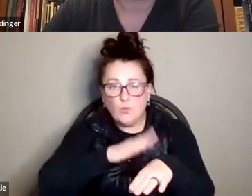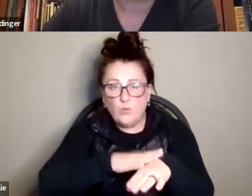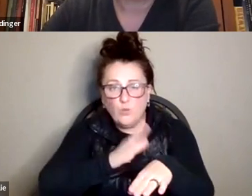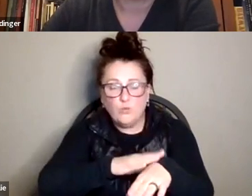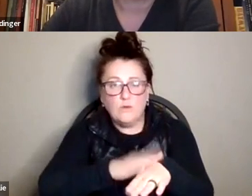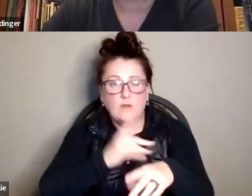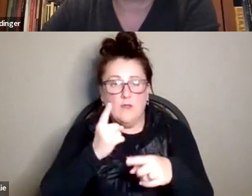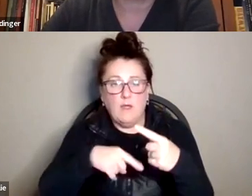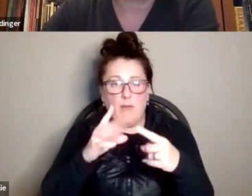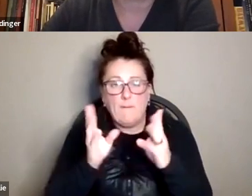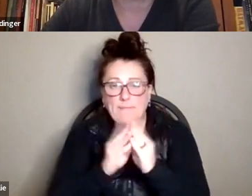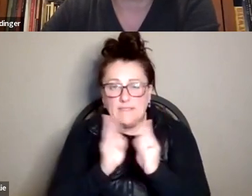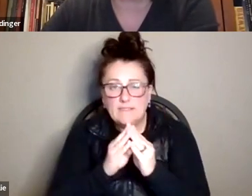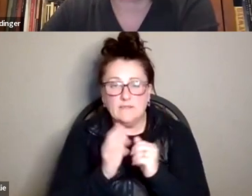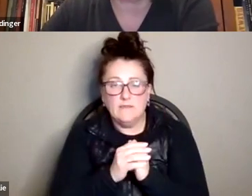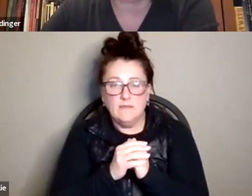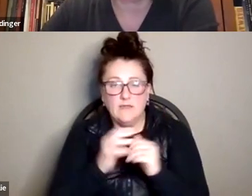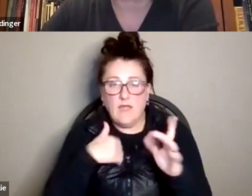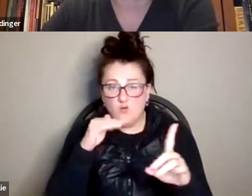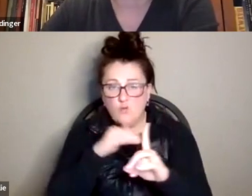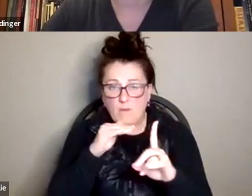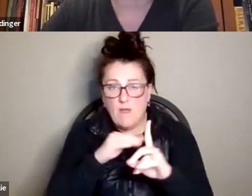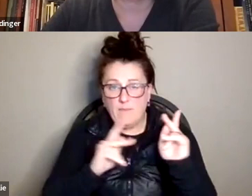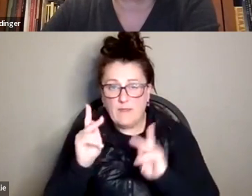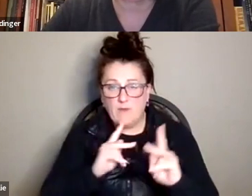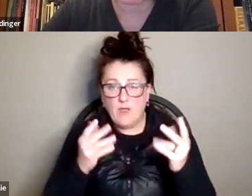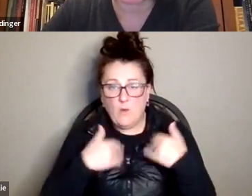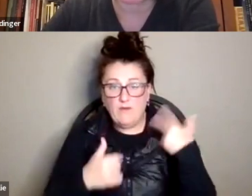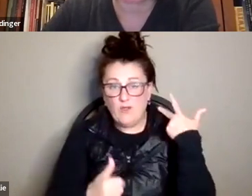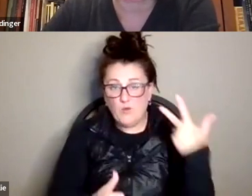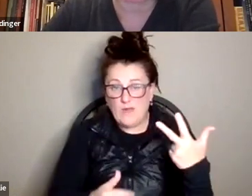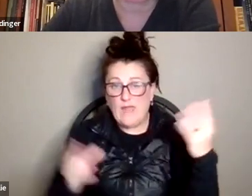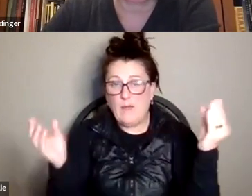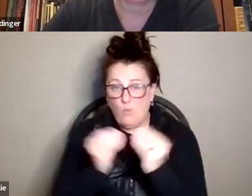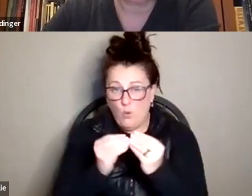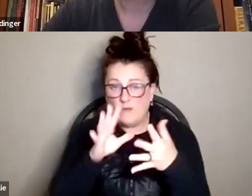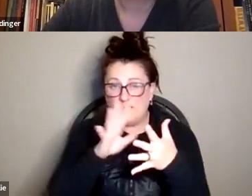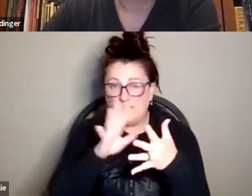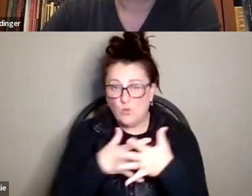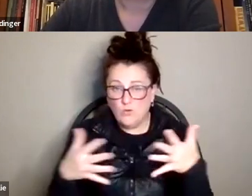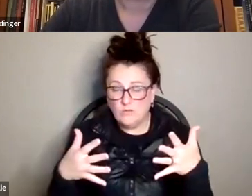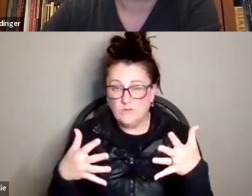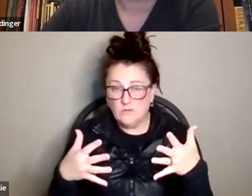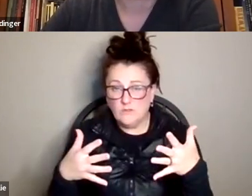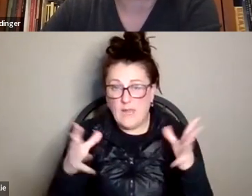be mindful about reminding folks that we have three more sessions scheduled.